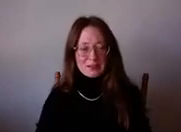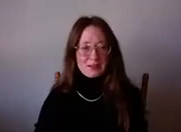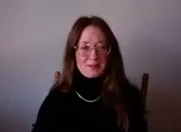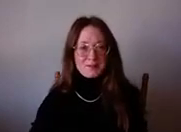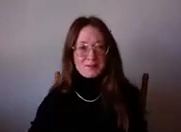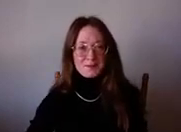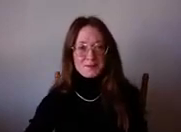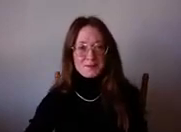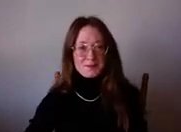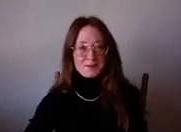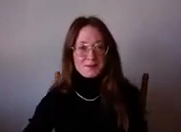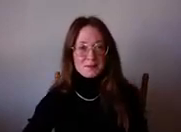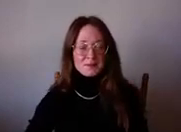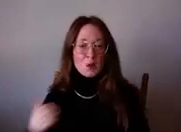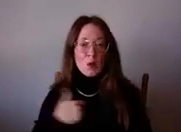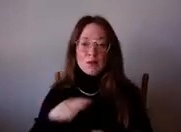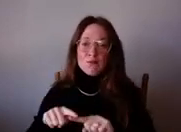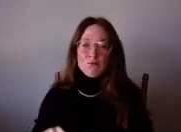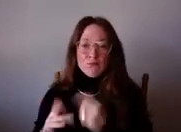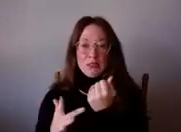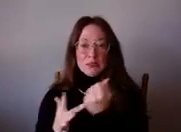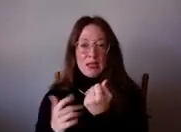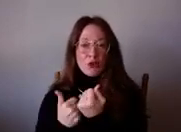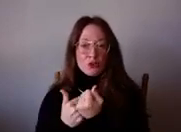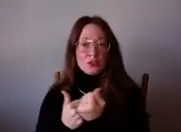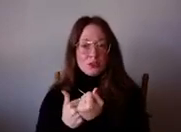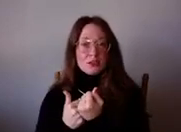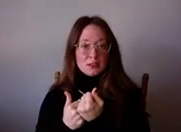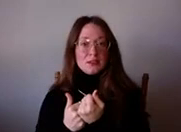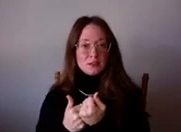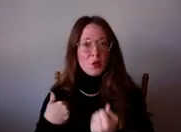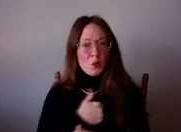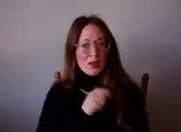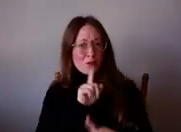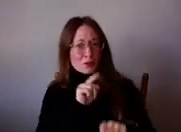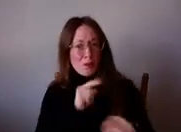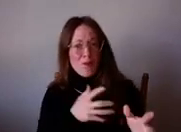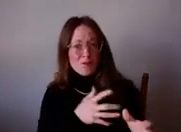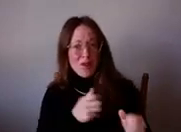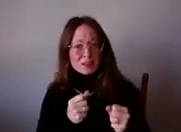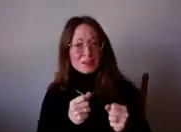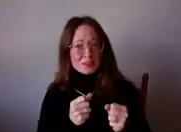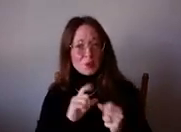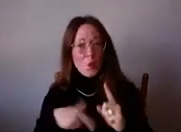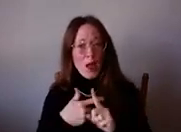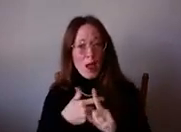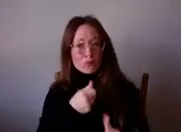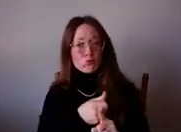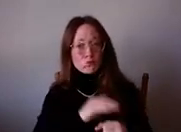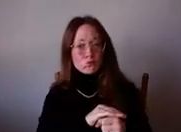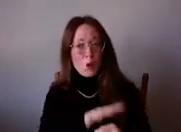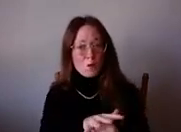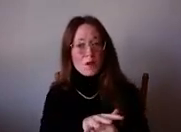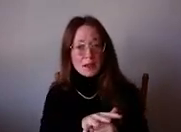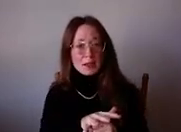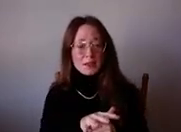area of technical assistance, we acted pretty quickly in response to COVID to expand the technical assistance that was available through